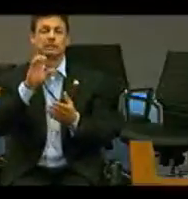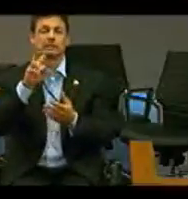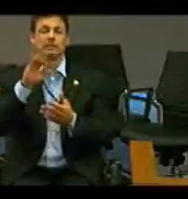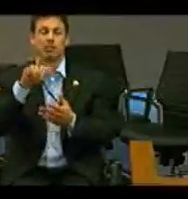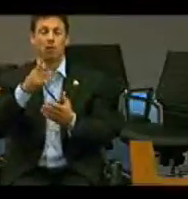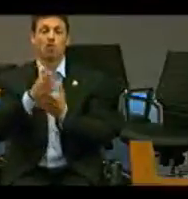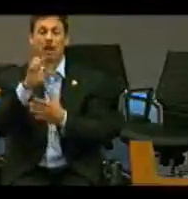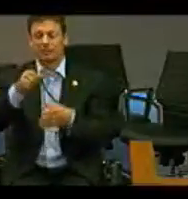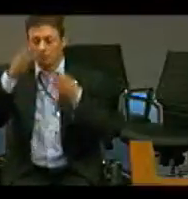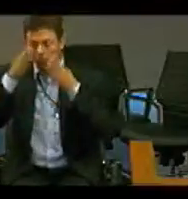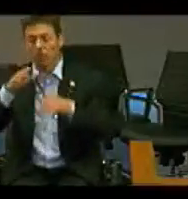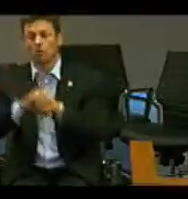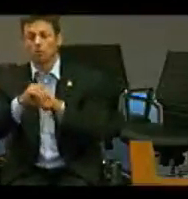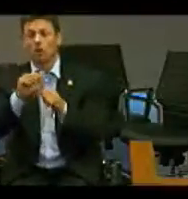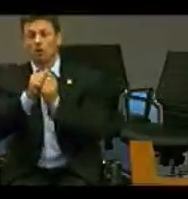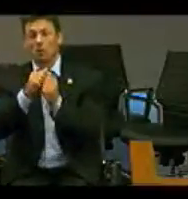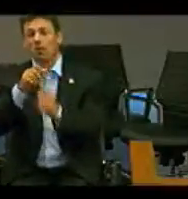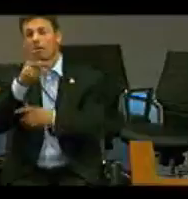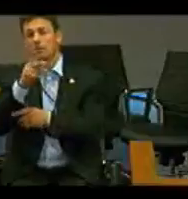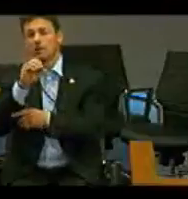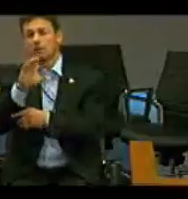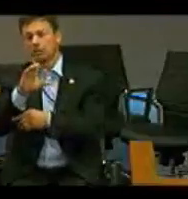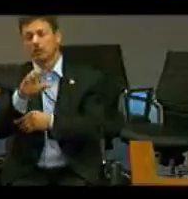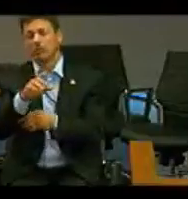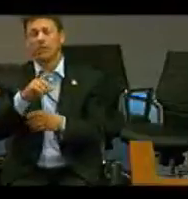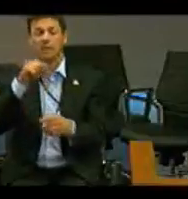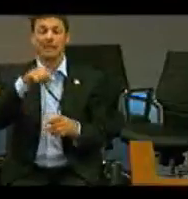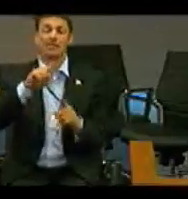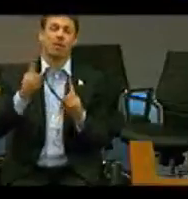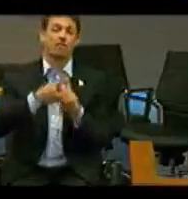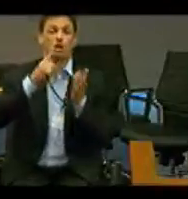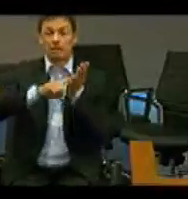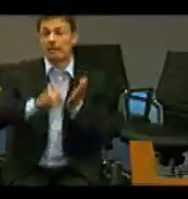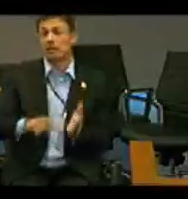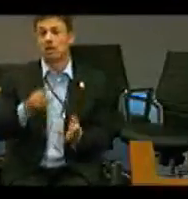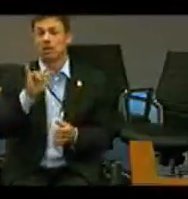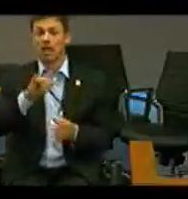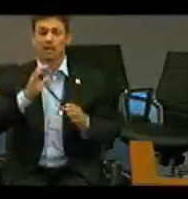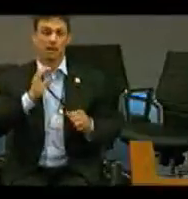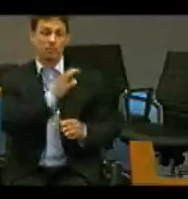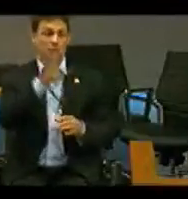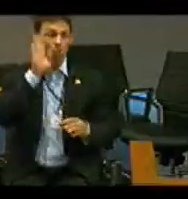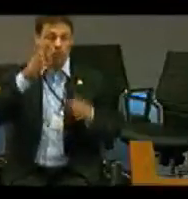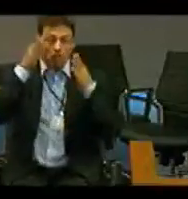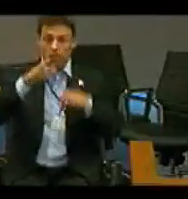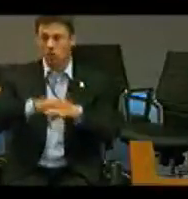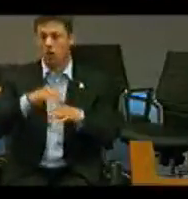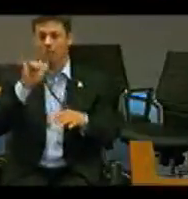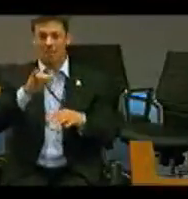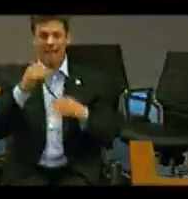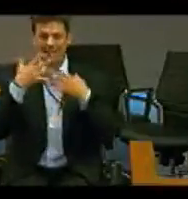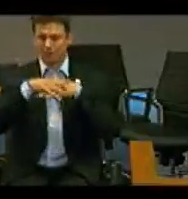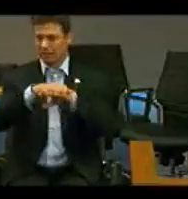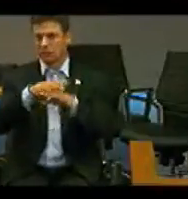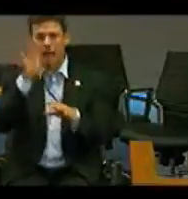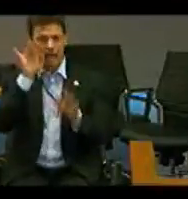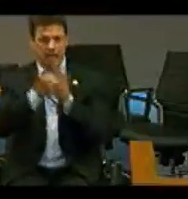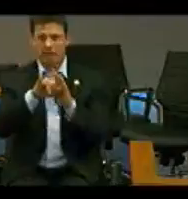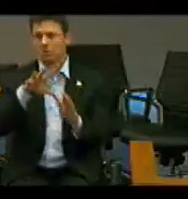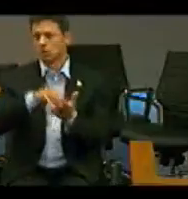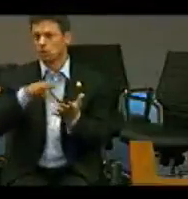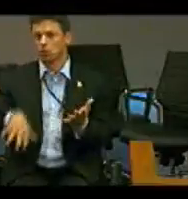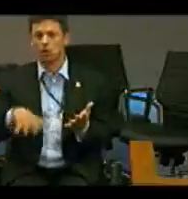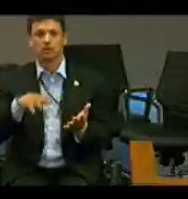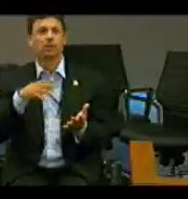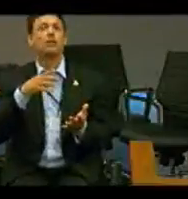with disabilities. While this investigation is the first time, the Commission will focus on the particular intersectional identities of students of color